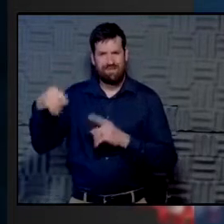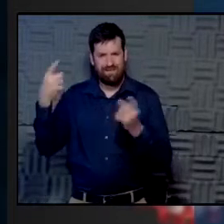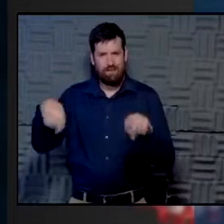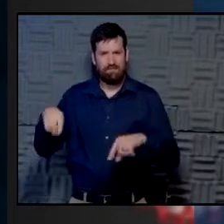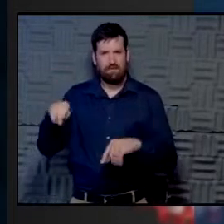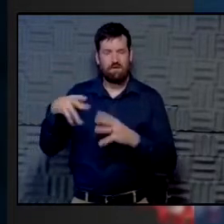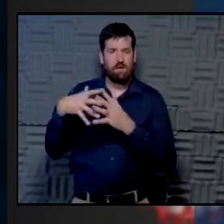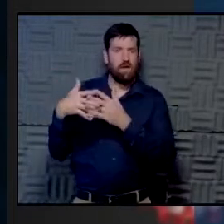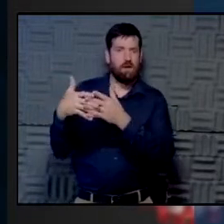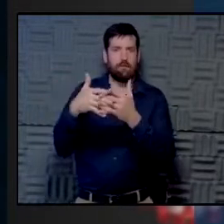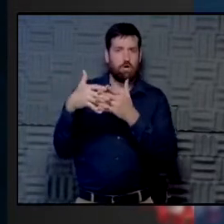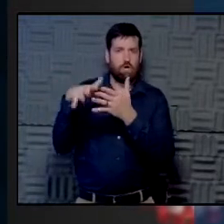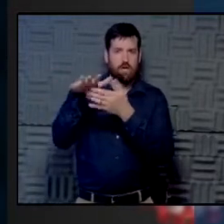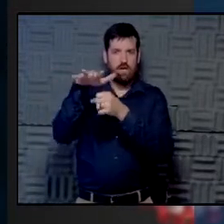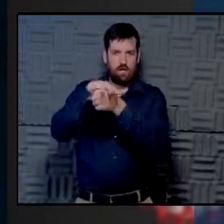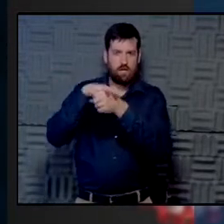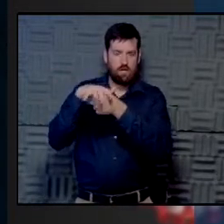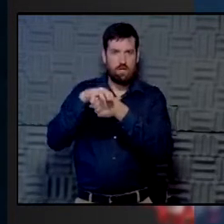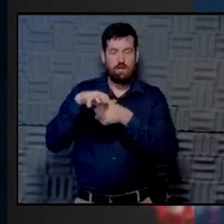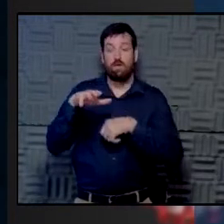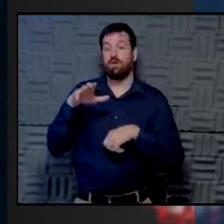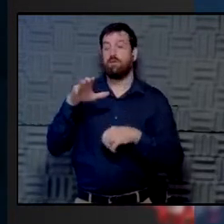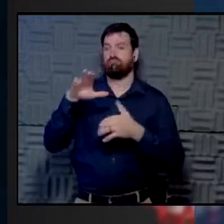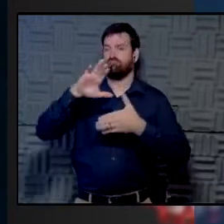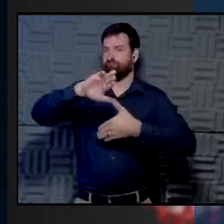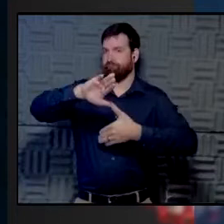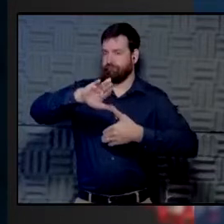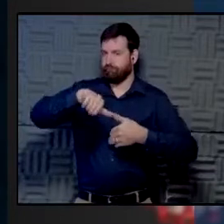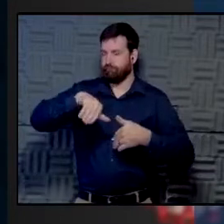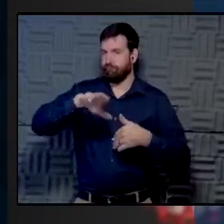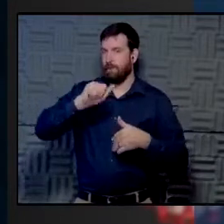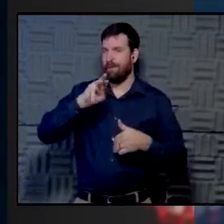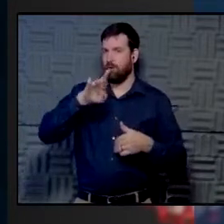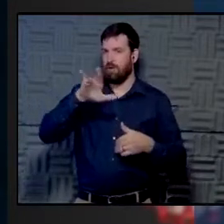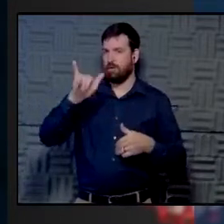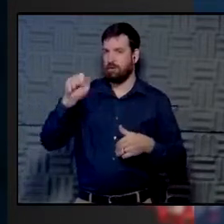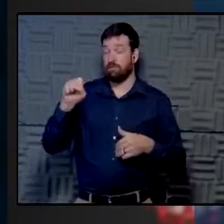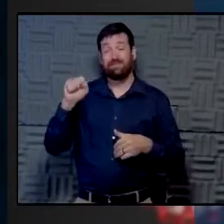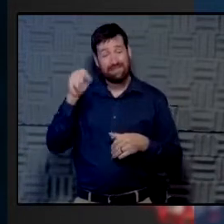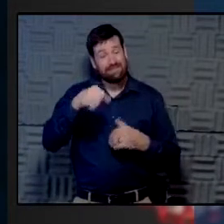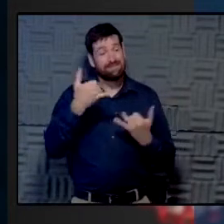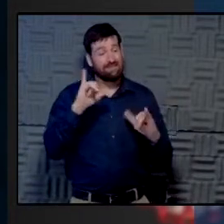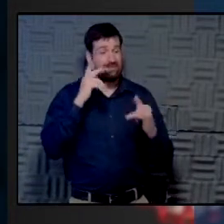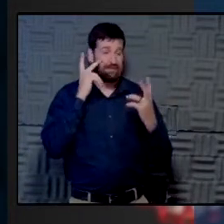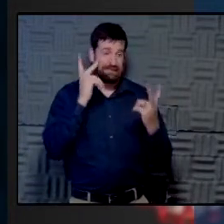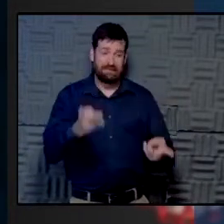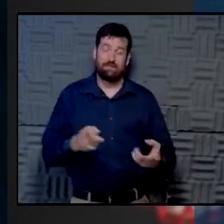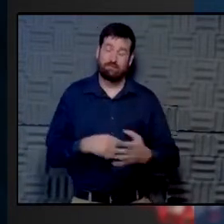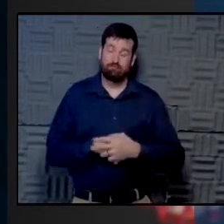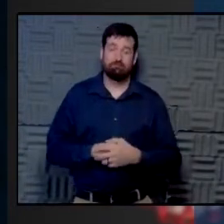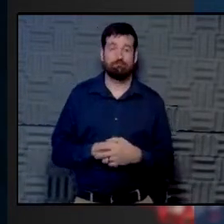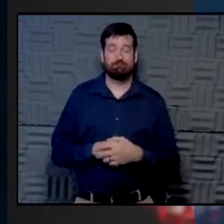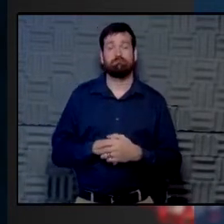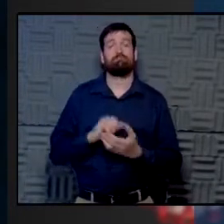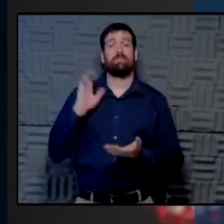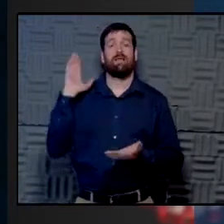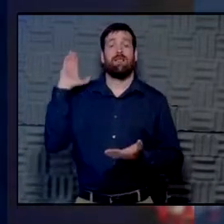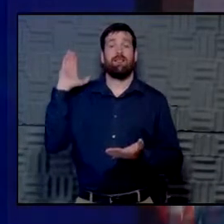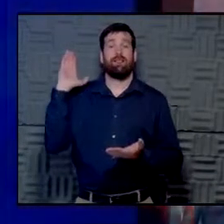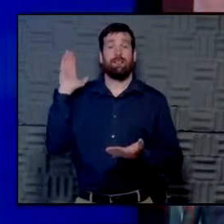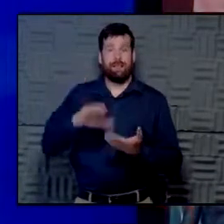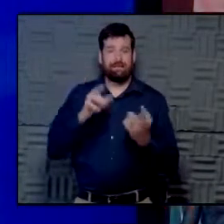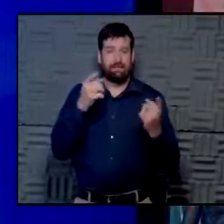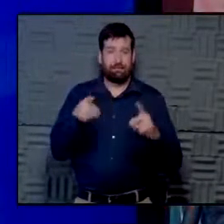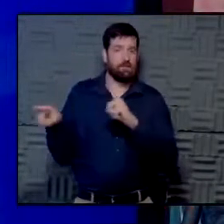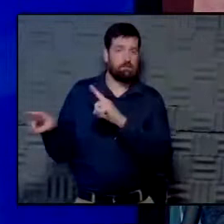still seeing deaths from COVID at the health system? Yes, unfortunately, we still continue to see it. It's definitely at a smaller rate,